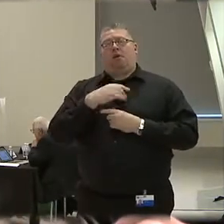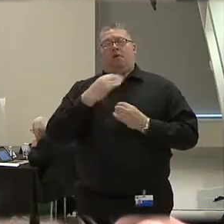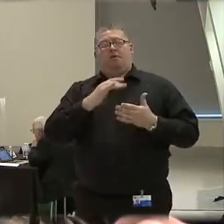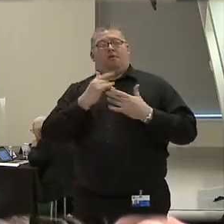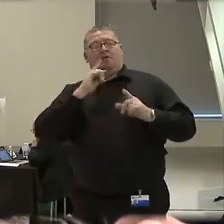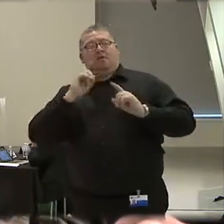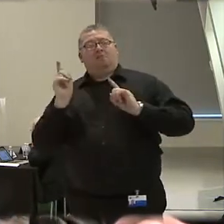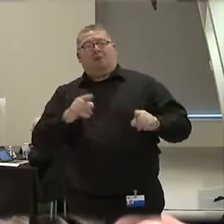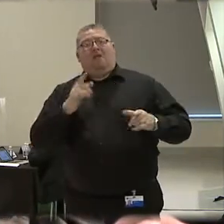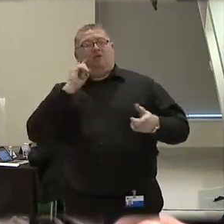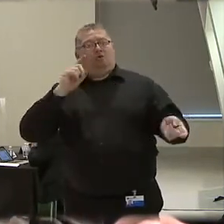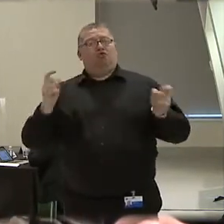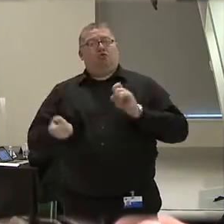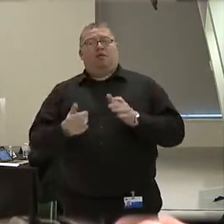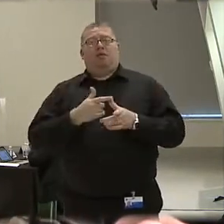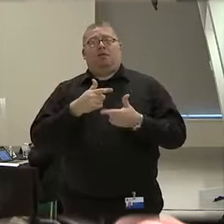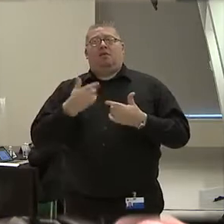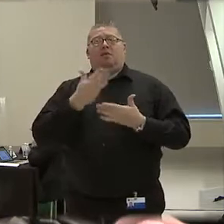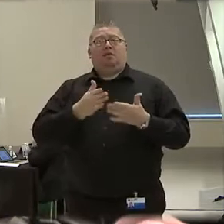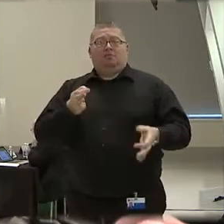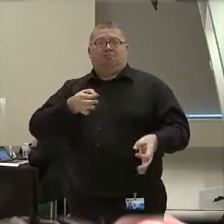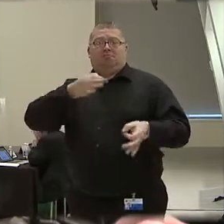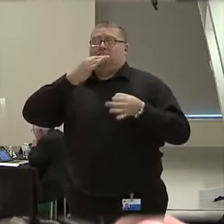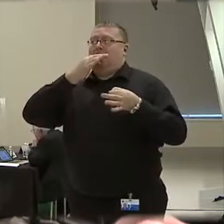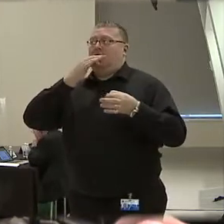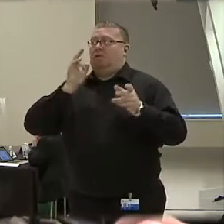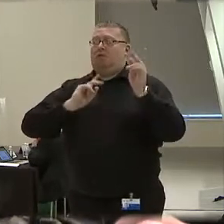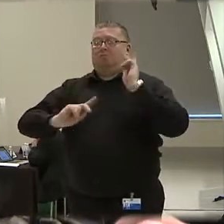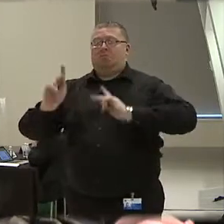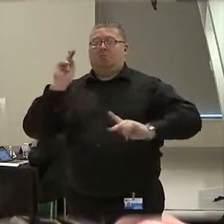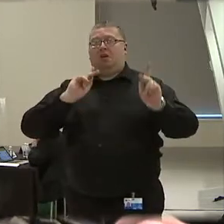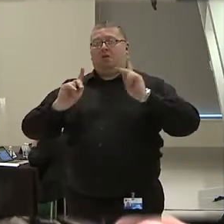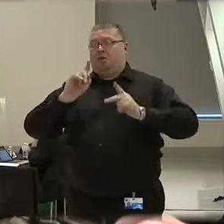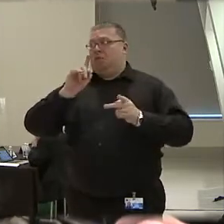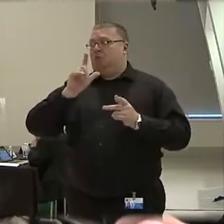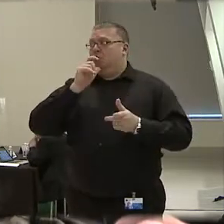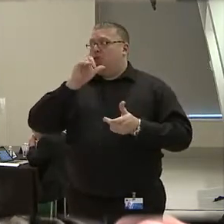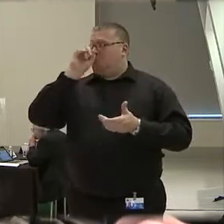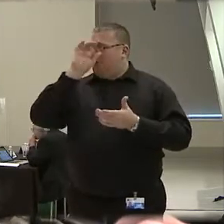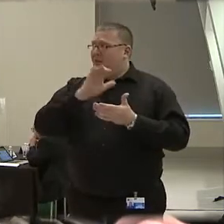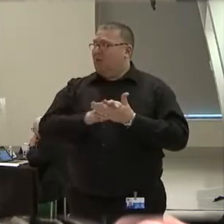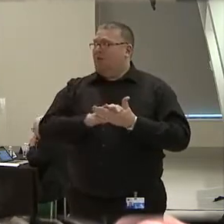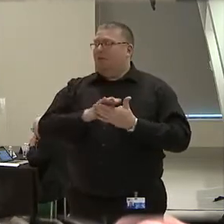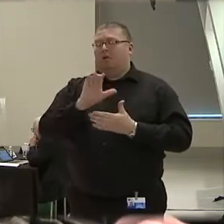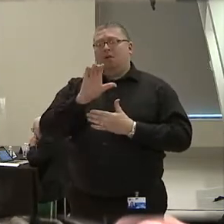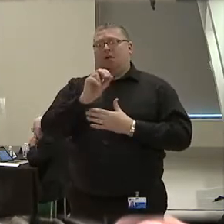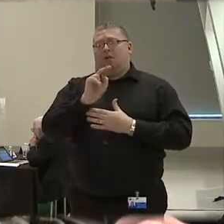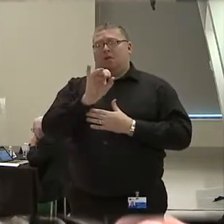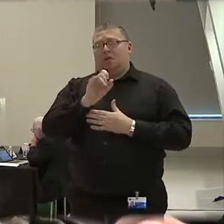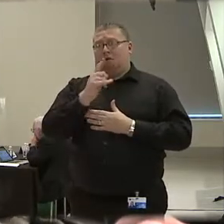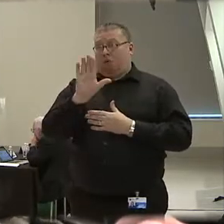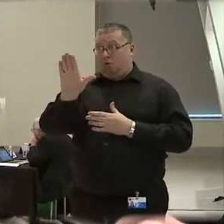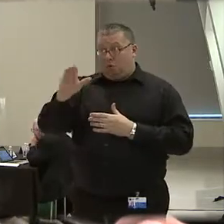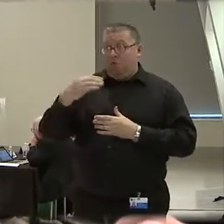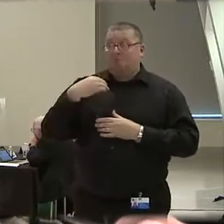change, and having some very, very talented people, including Connie, and one of your members,